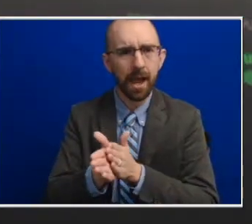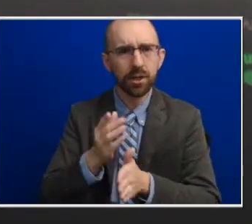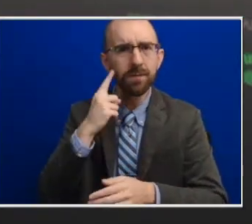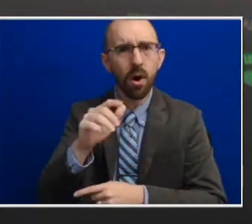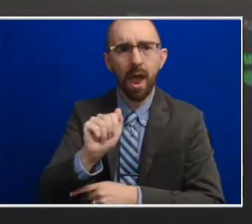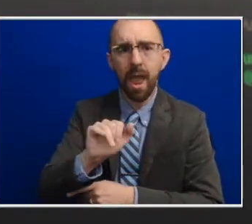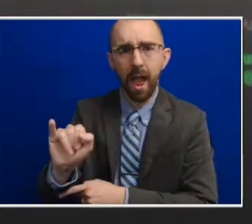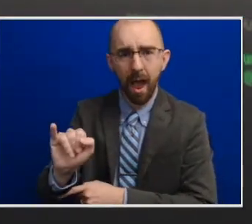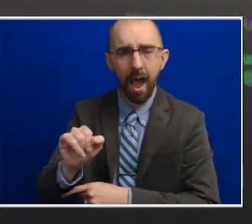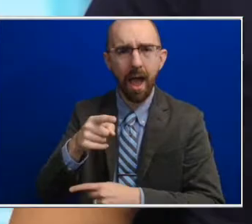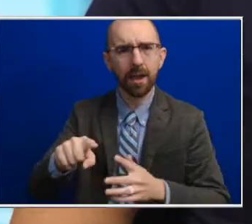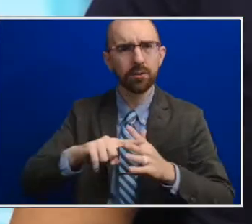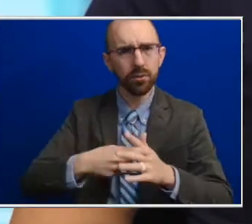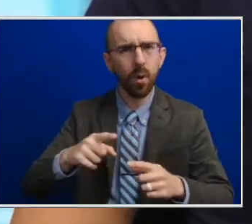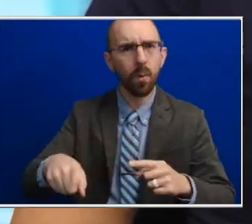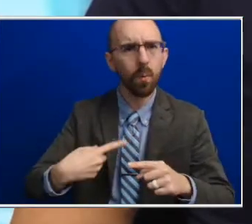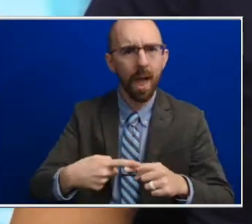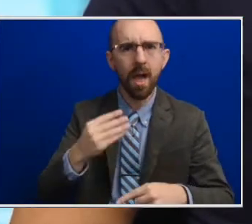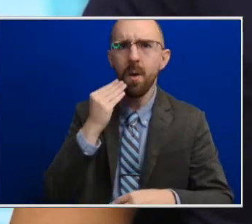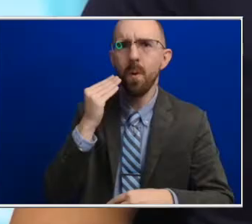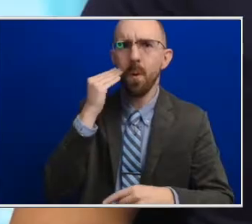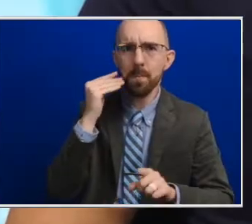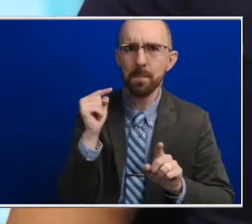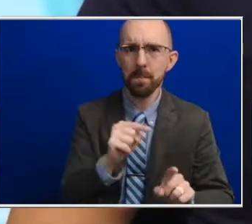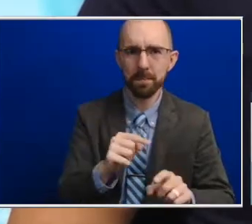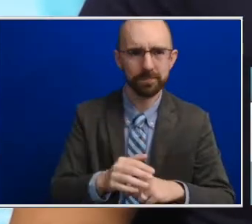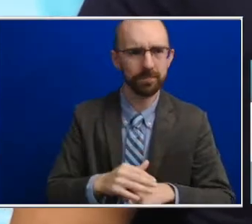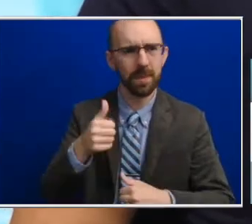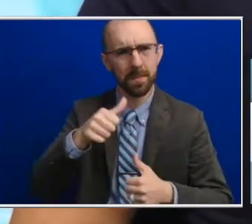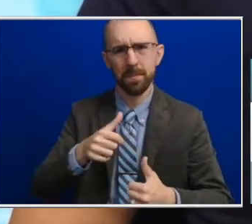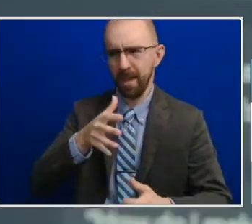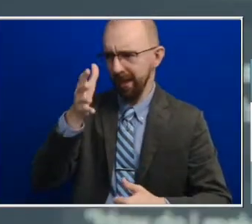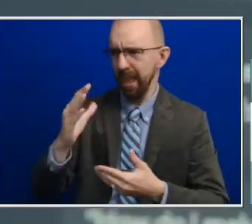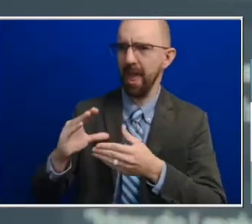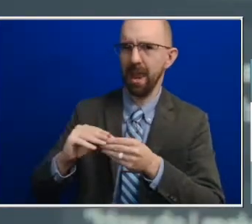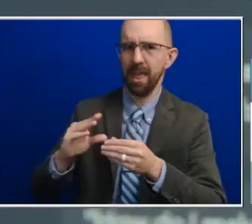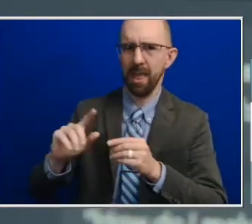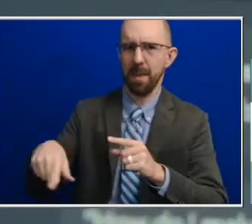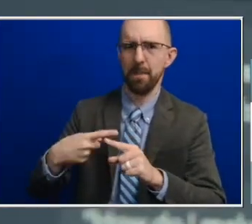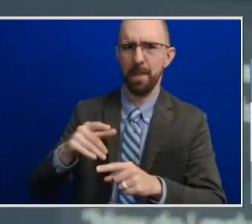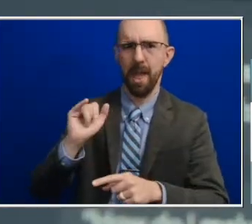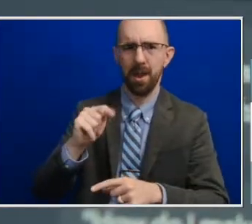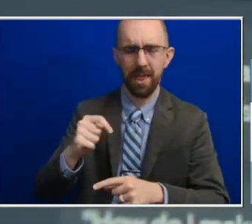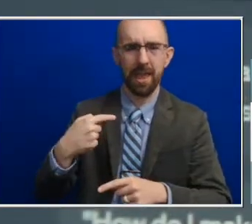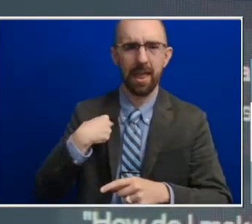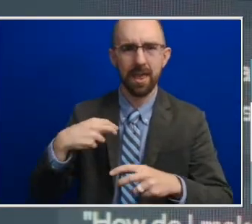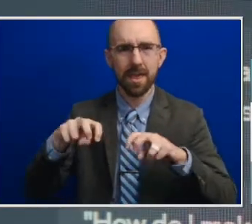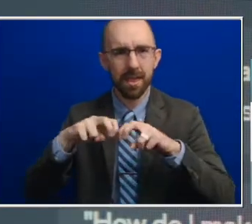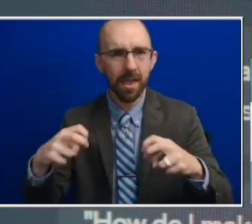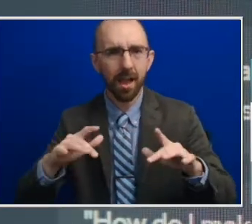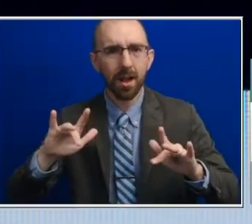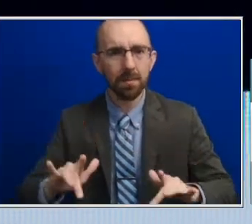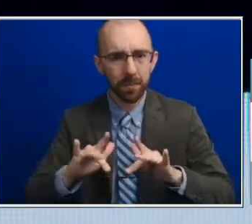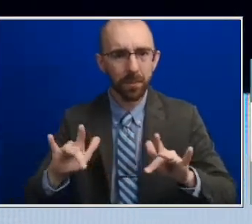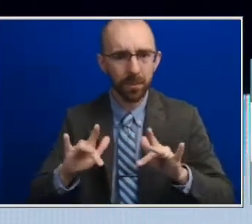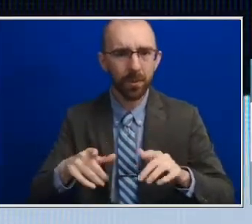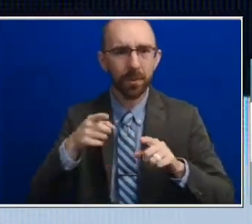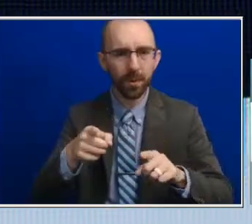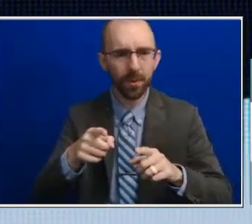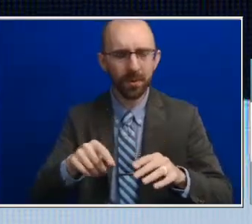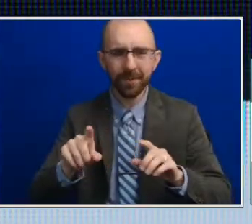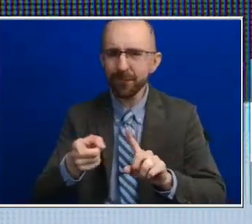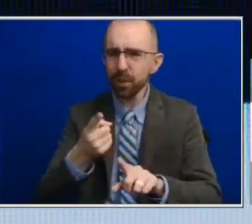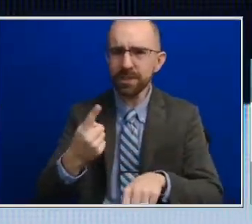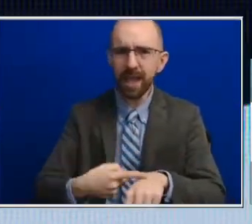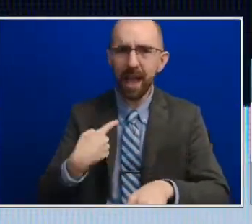intelligence started at home. I remember my dad was telling me about it, and the whole family, we gathered around his computer. We opened it up for the first time. We asked it a bunch